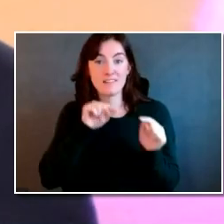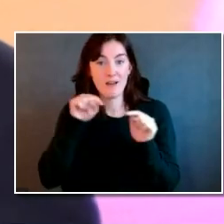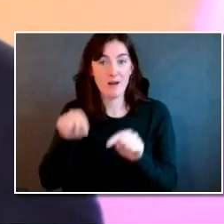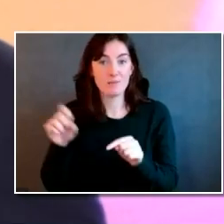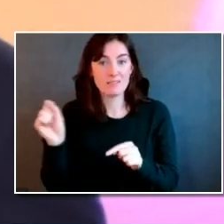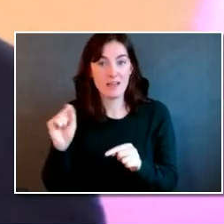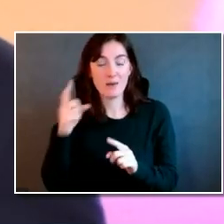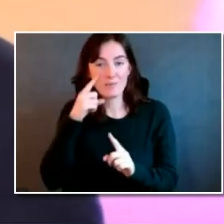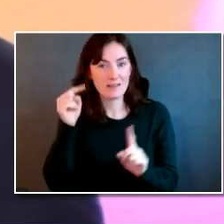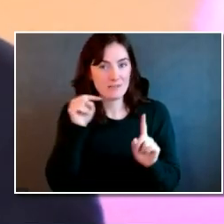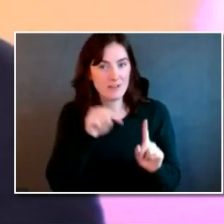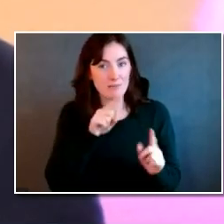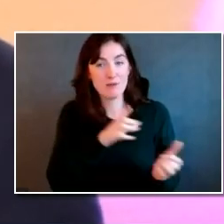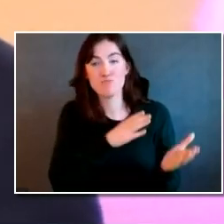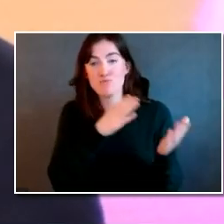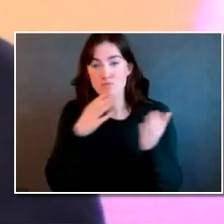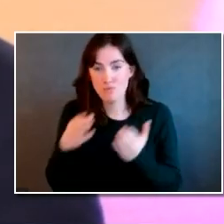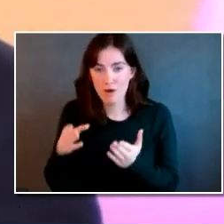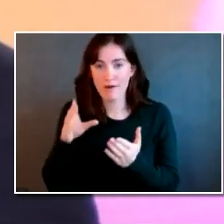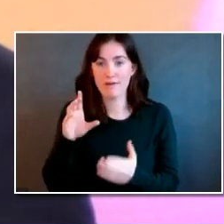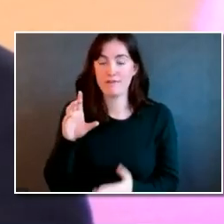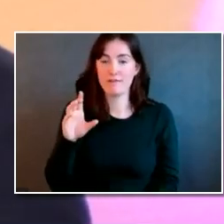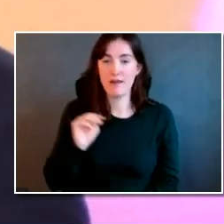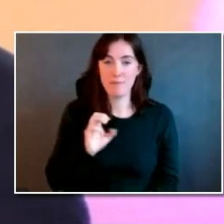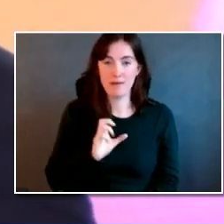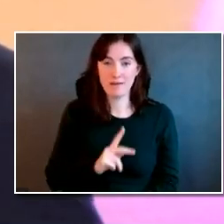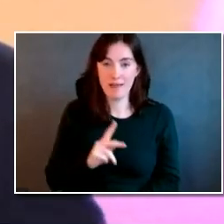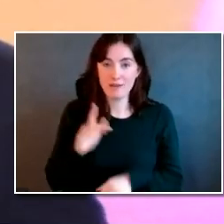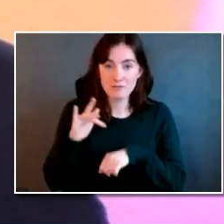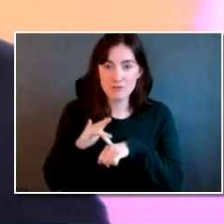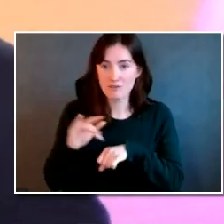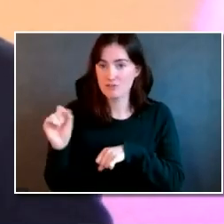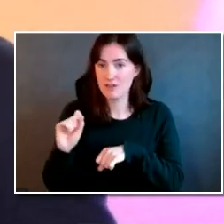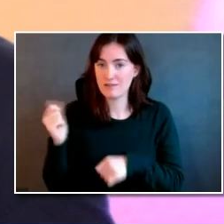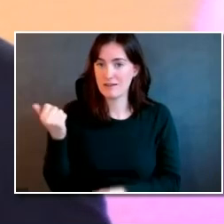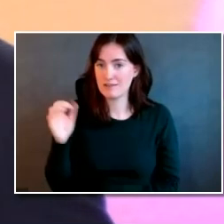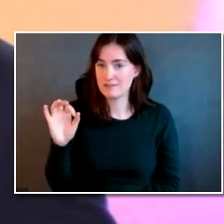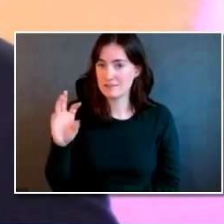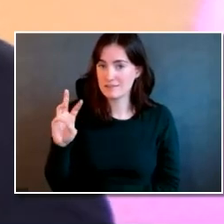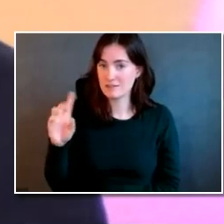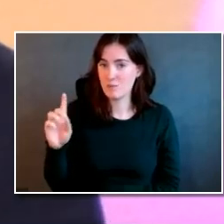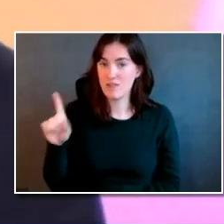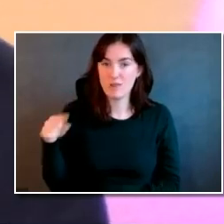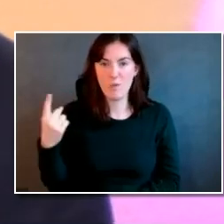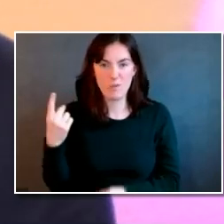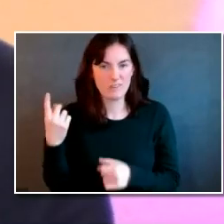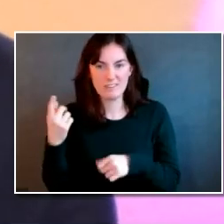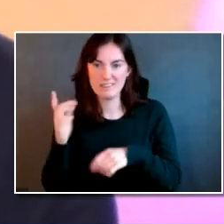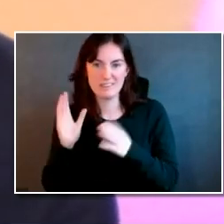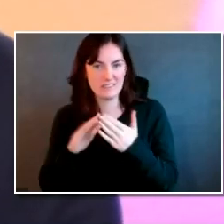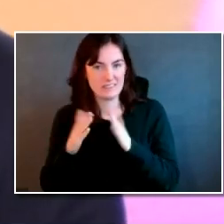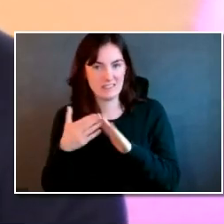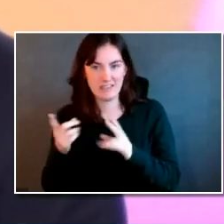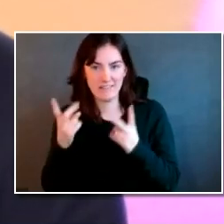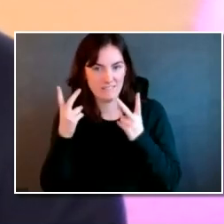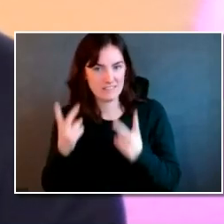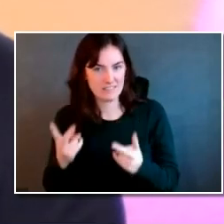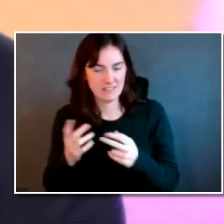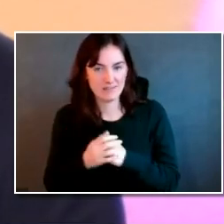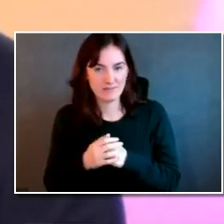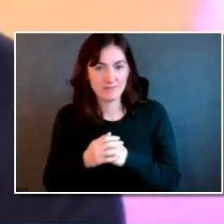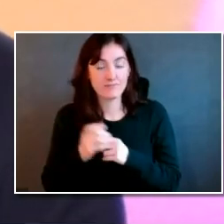brought Dr. King to Seattle in 1961, the only city that he visited. So with that, the